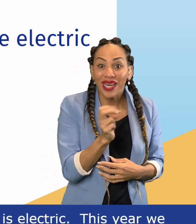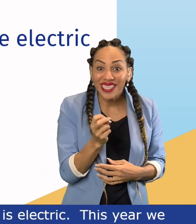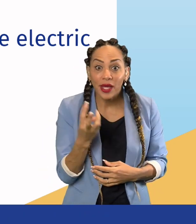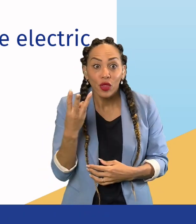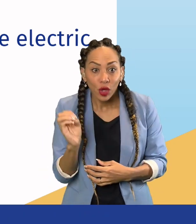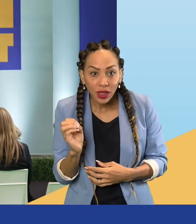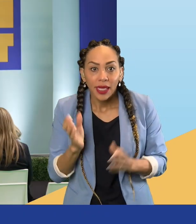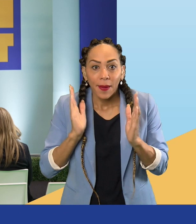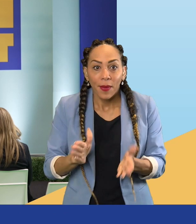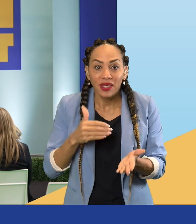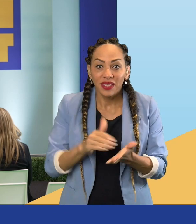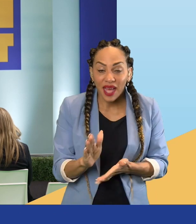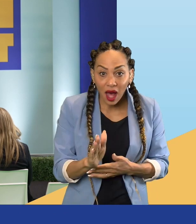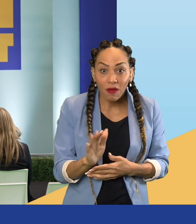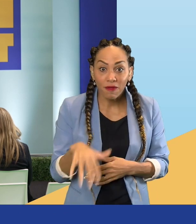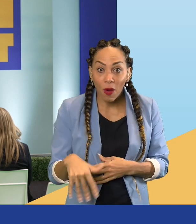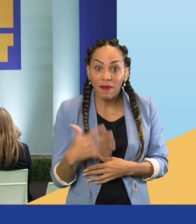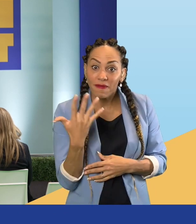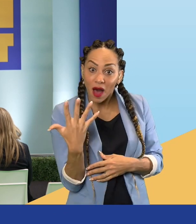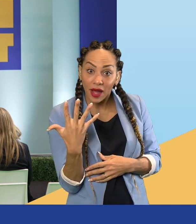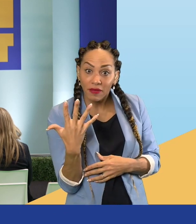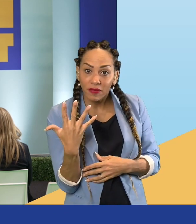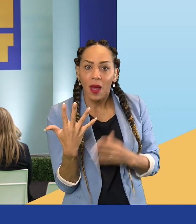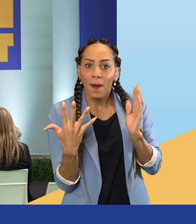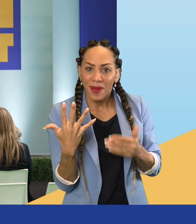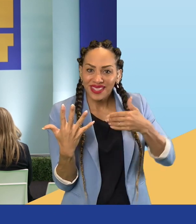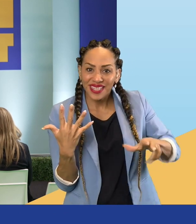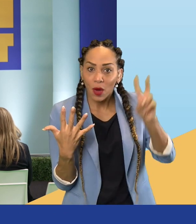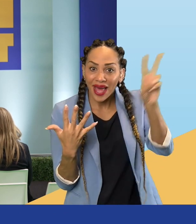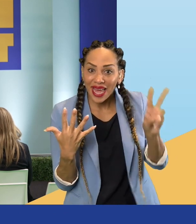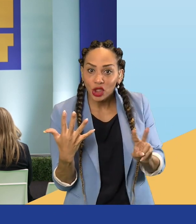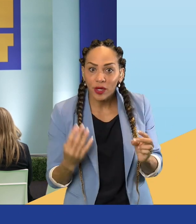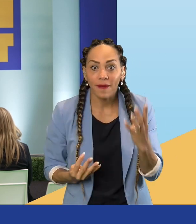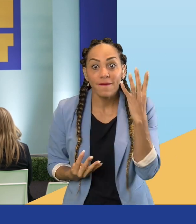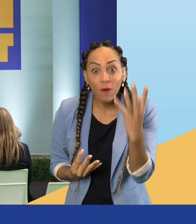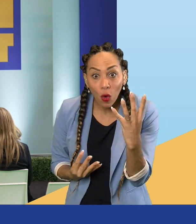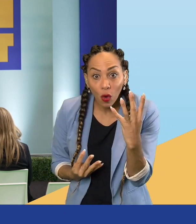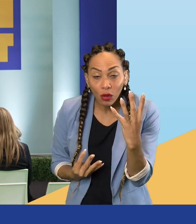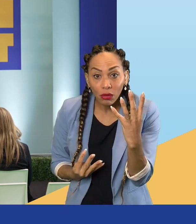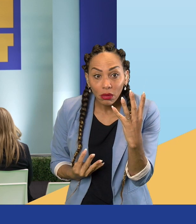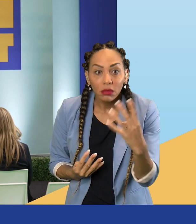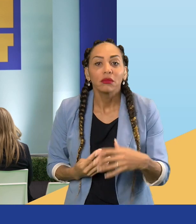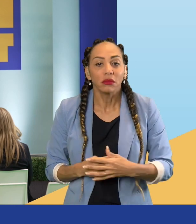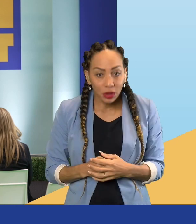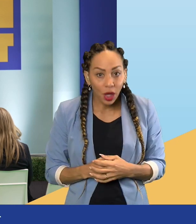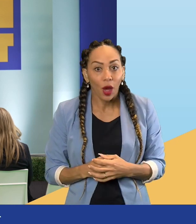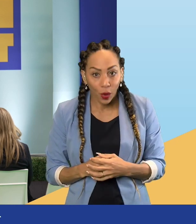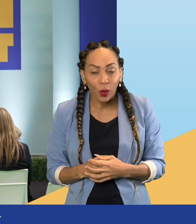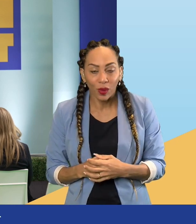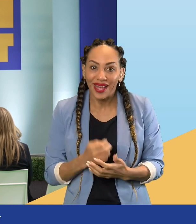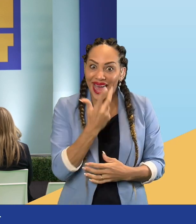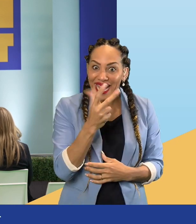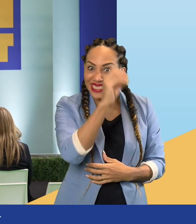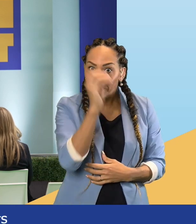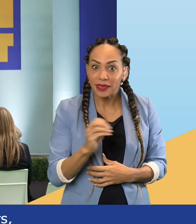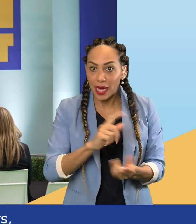5 electric cars. So whilst petrol and diesel cars will still be available, 80% of the cars in the market will be electric